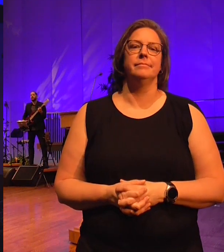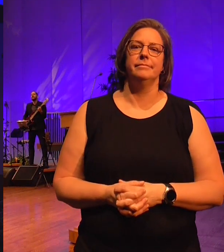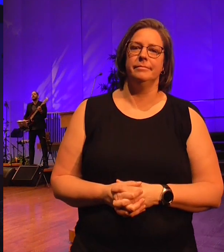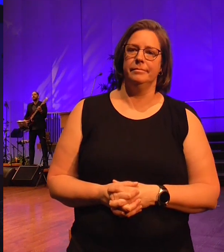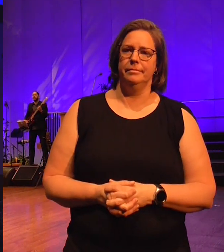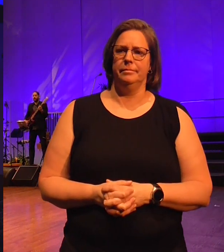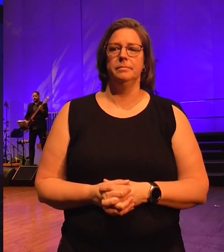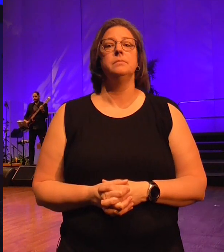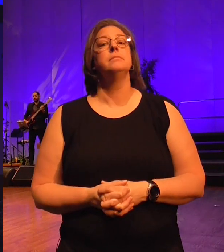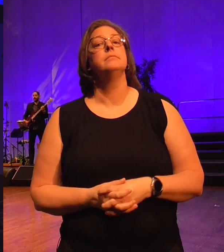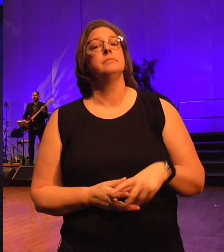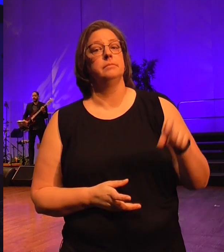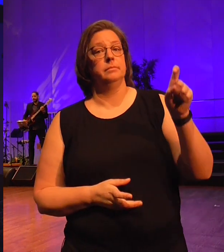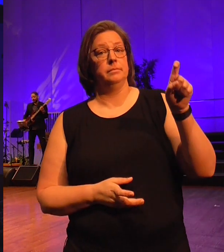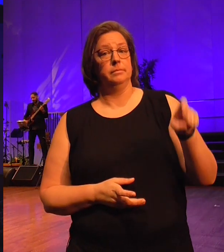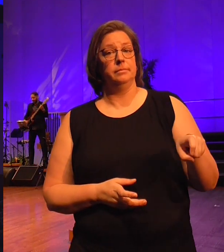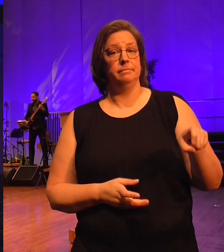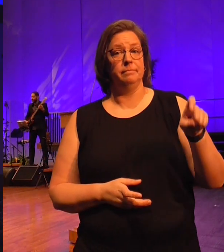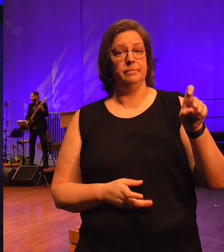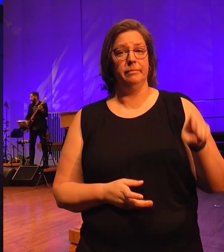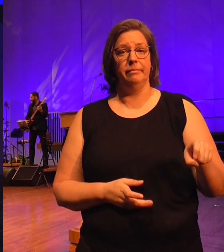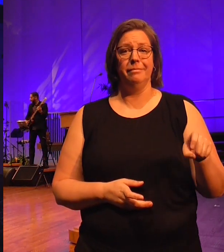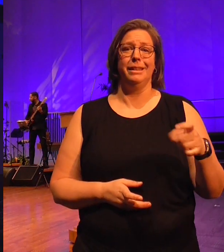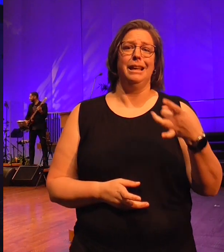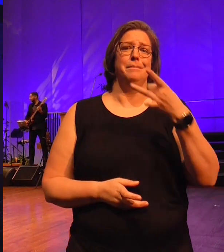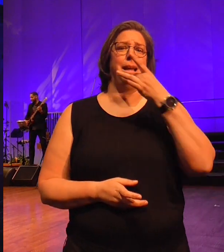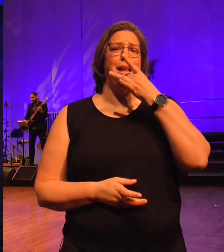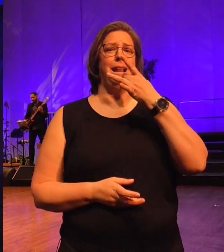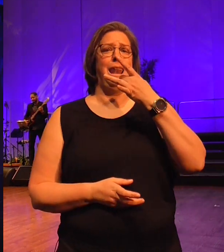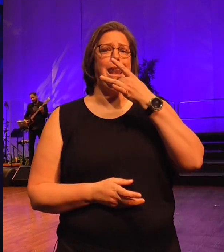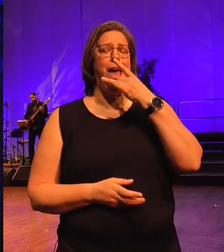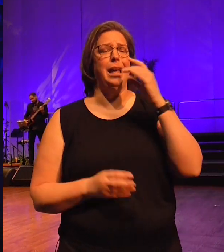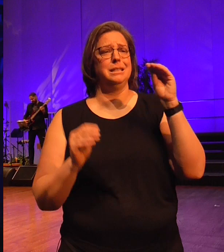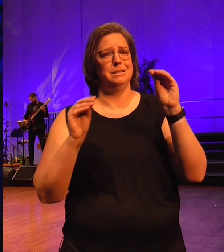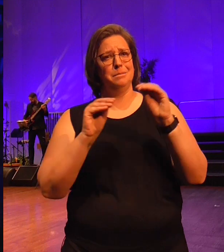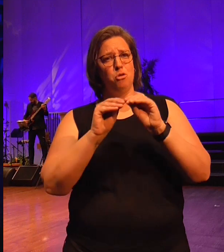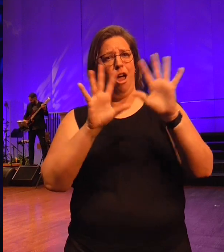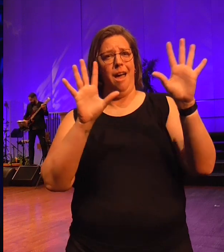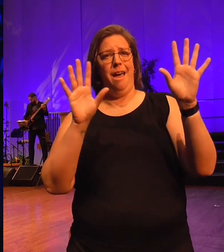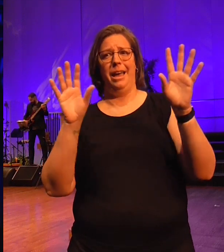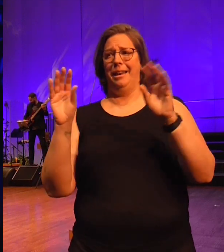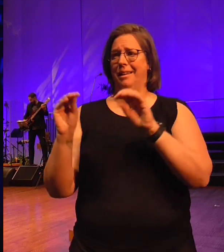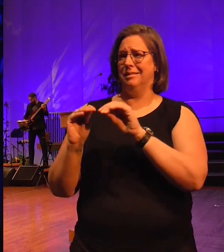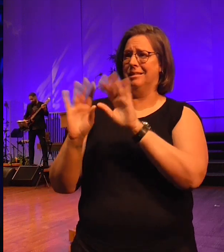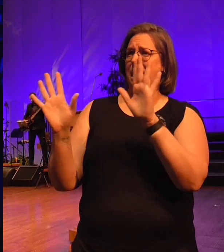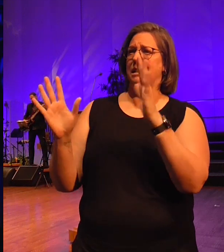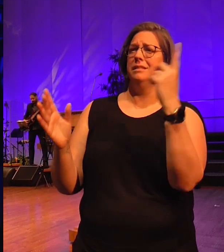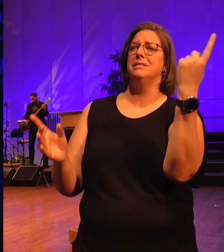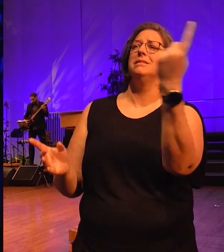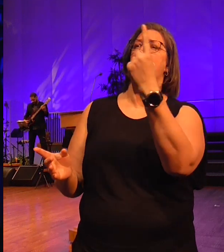There must be lights burning brighter somewhere.